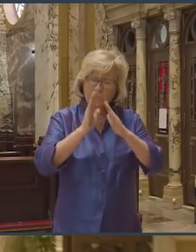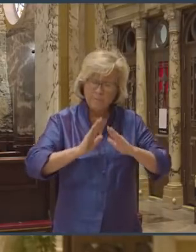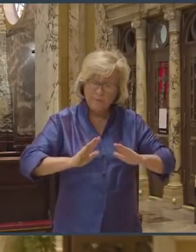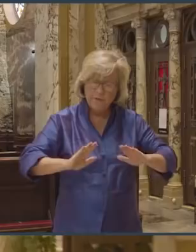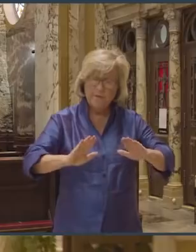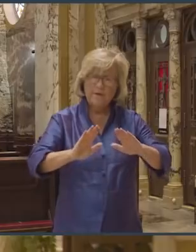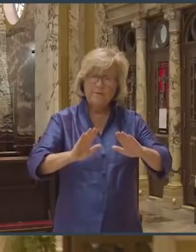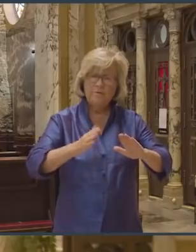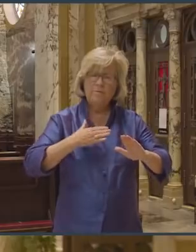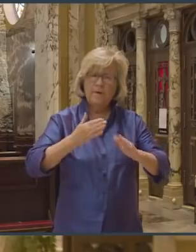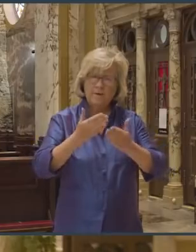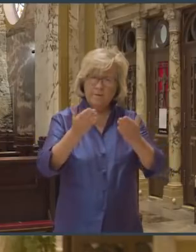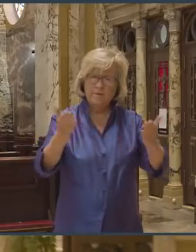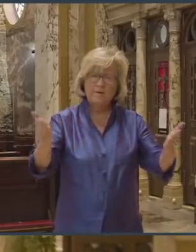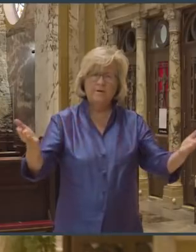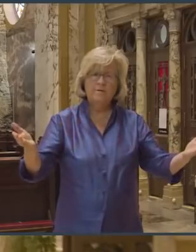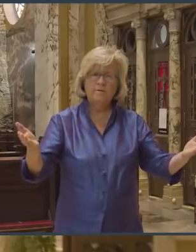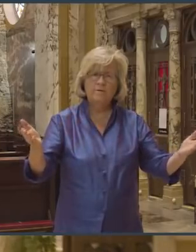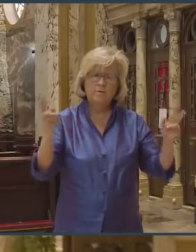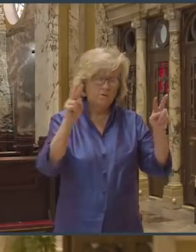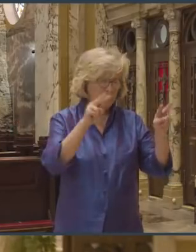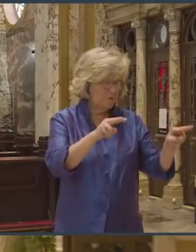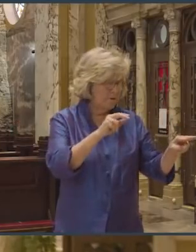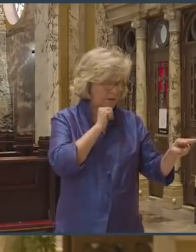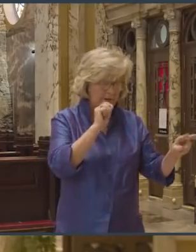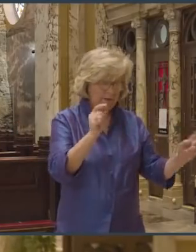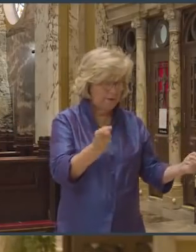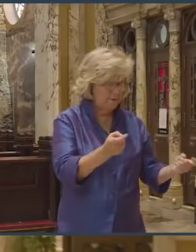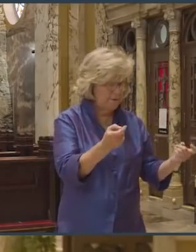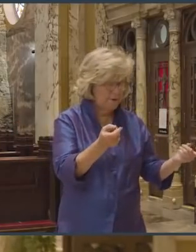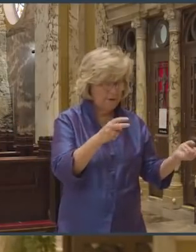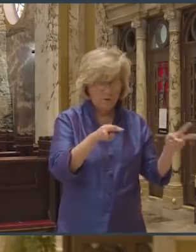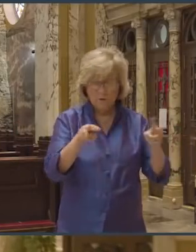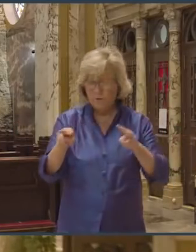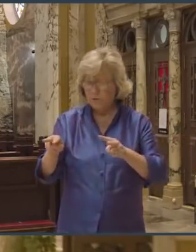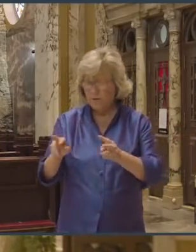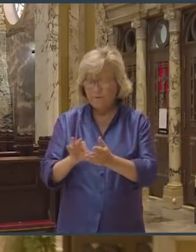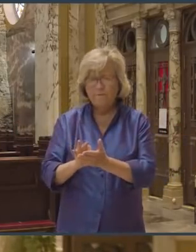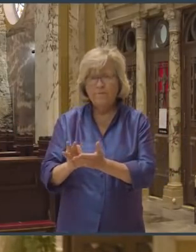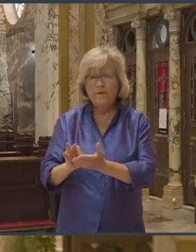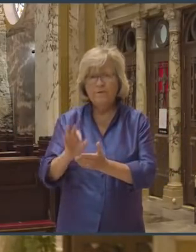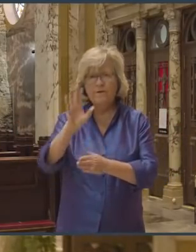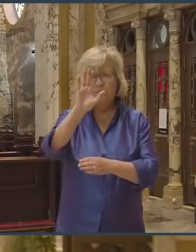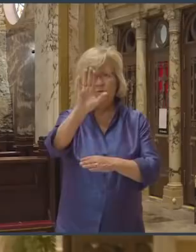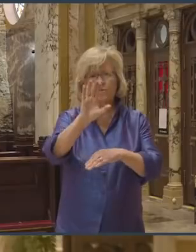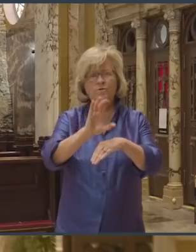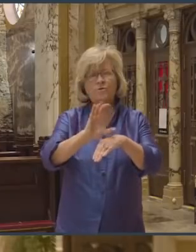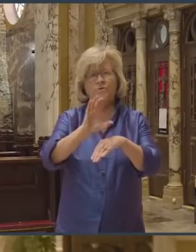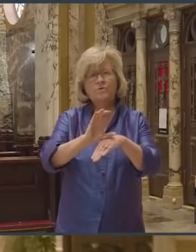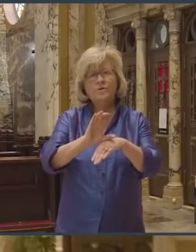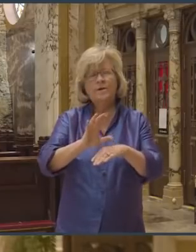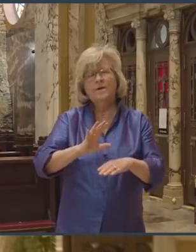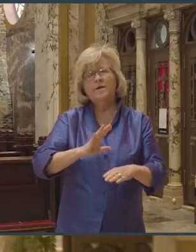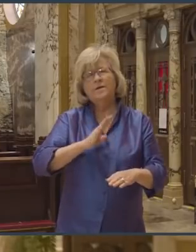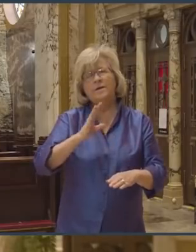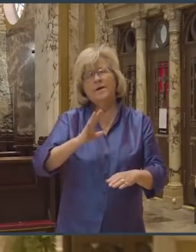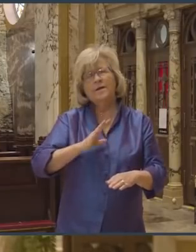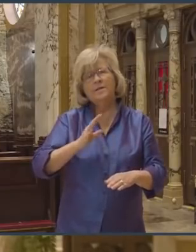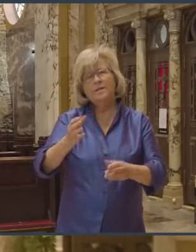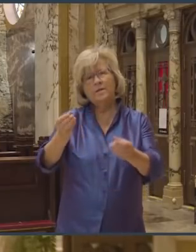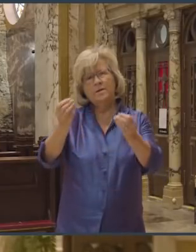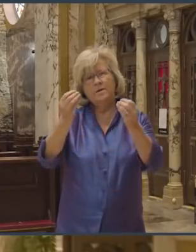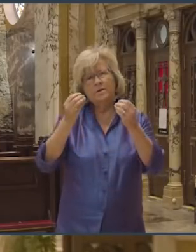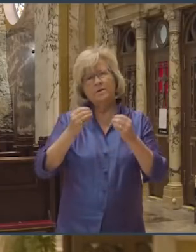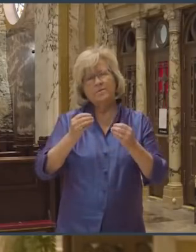leave you, my peace I give you, look not on our sins, but on the faith of your church, and graciously grant her peace